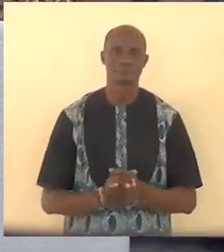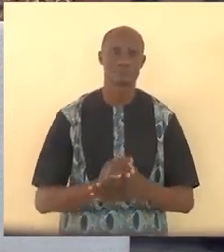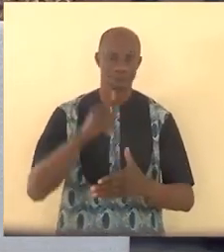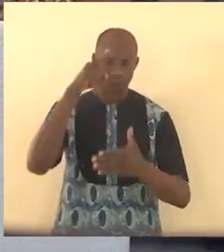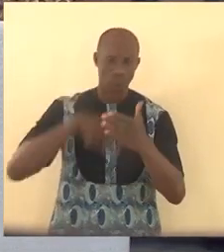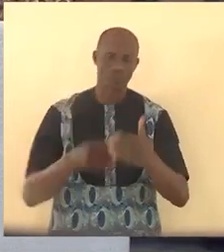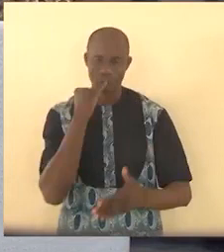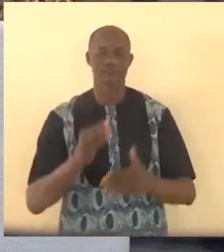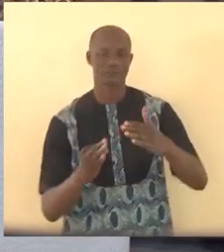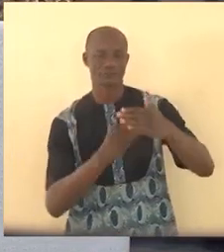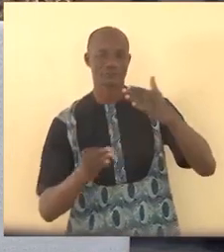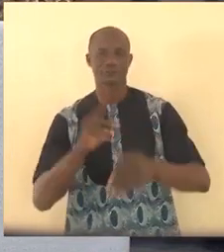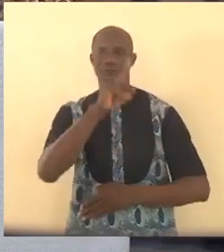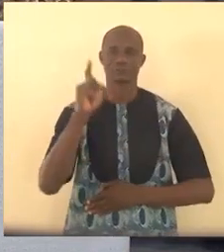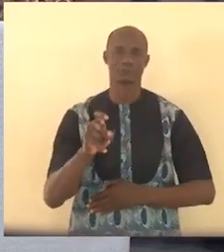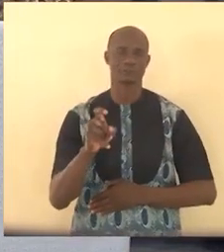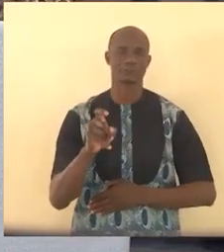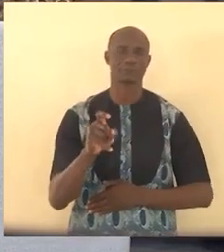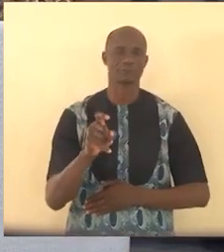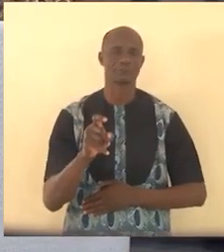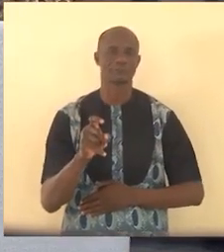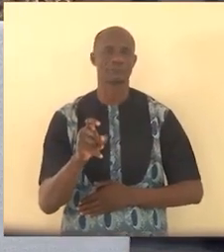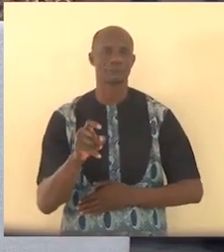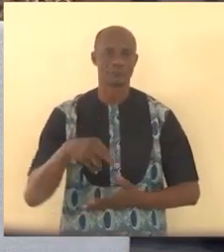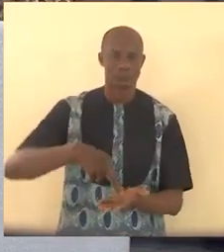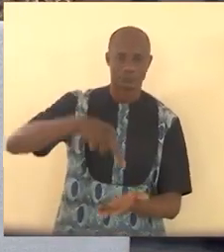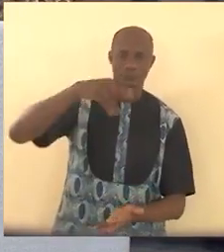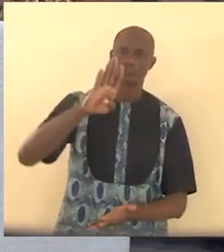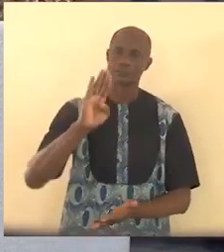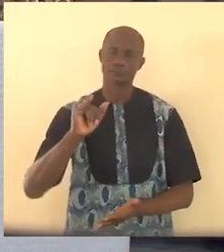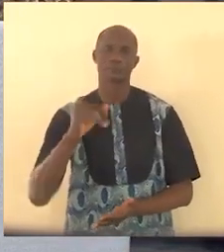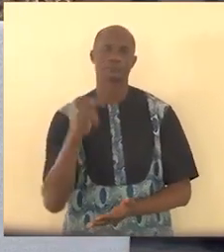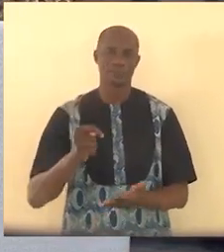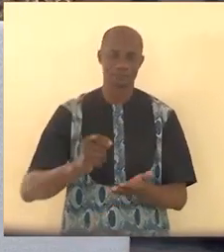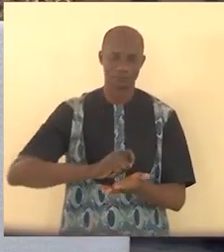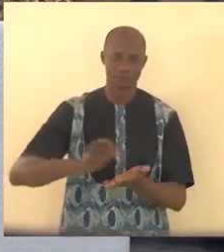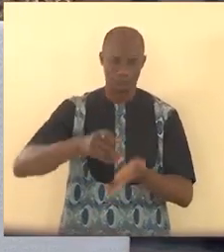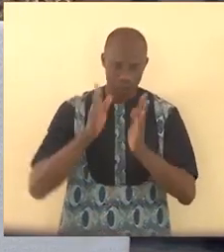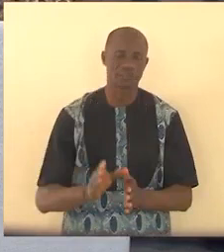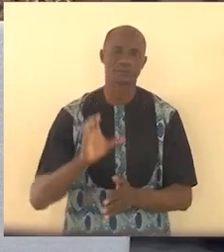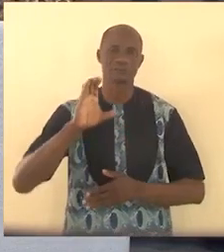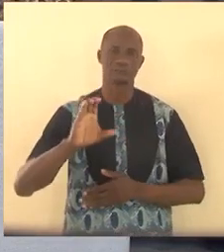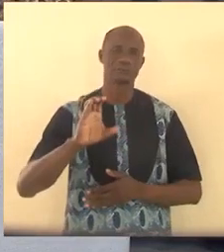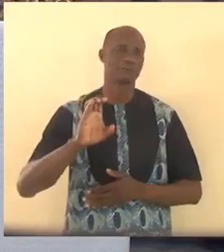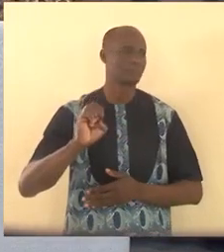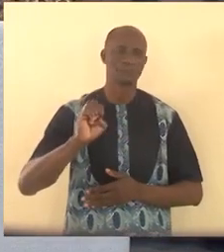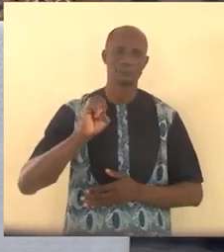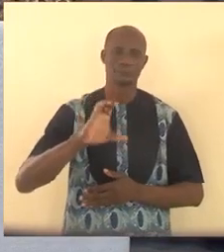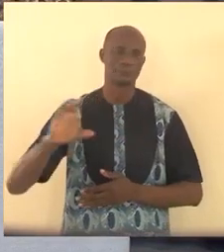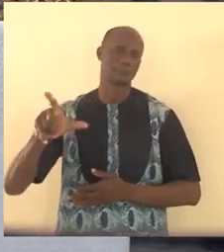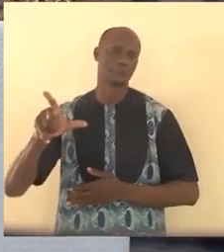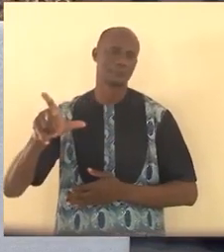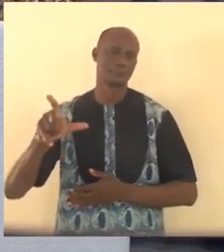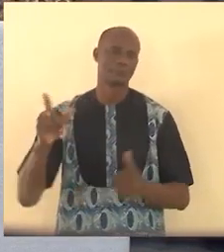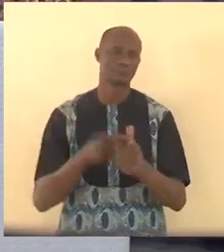What is the fundamental question raised by the author of Ecclesiastes in our first reading?